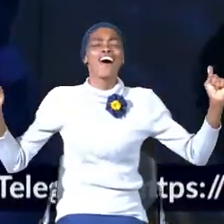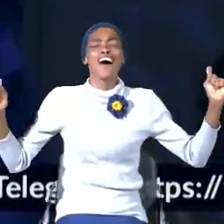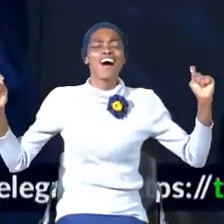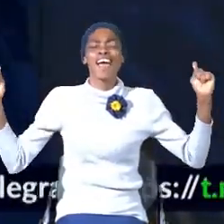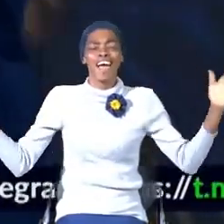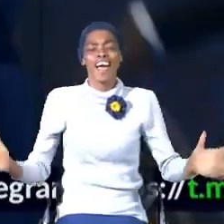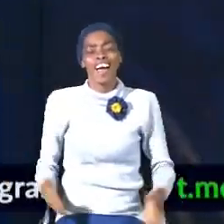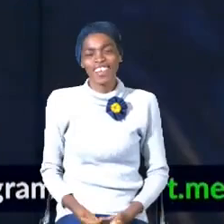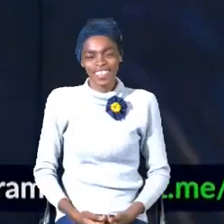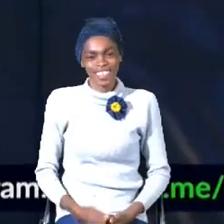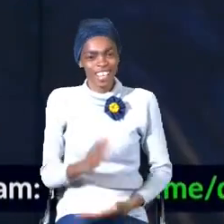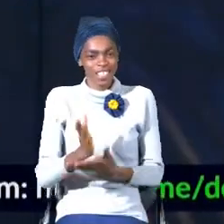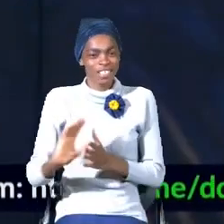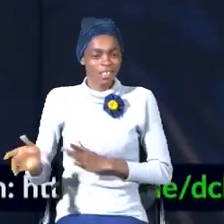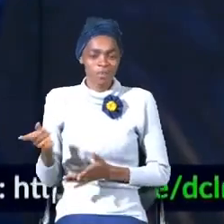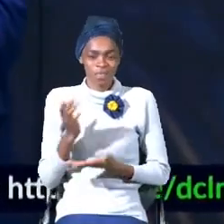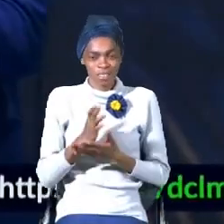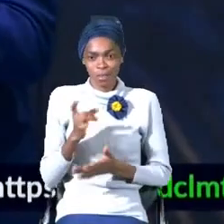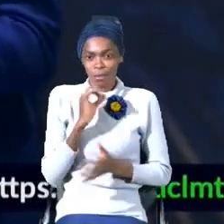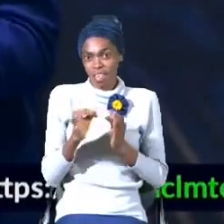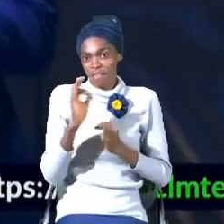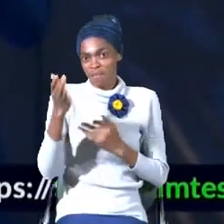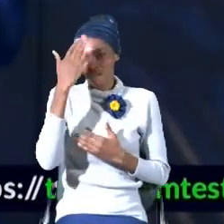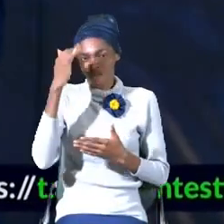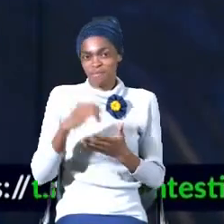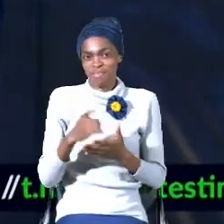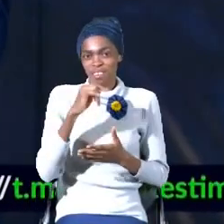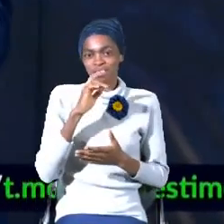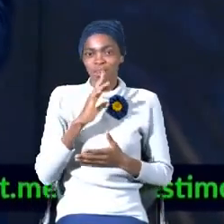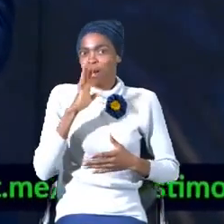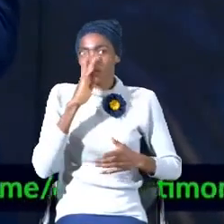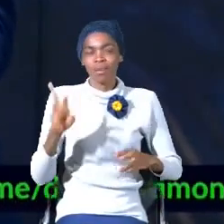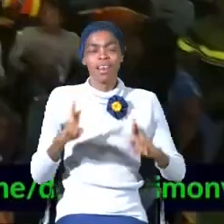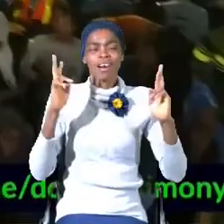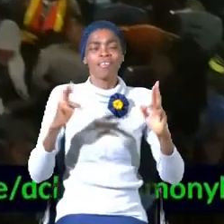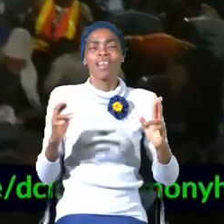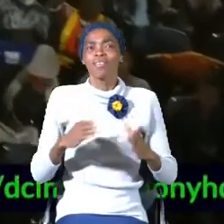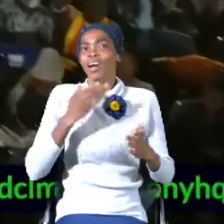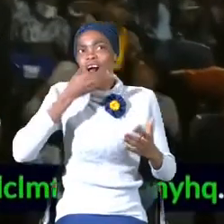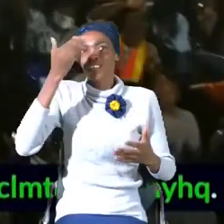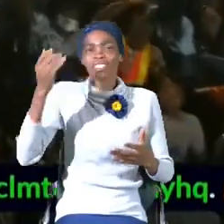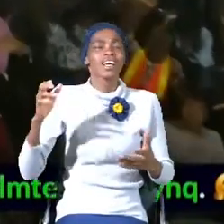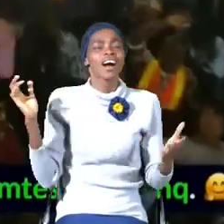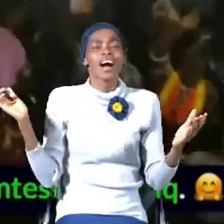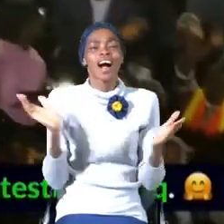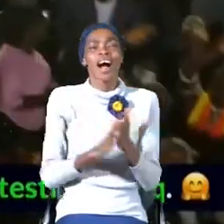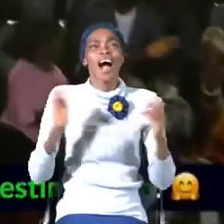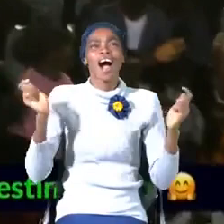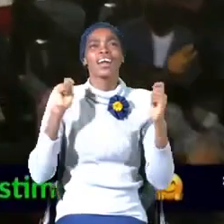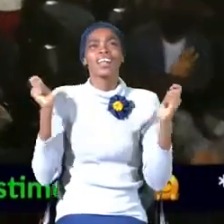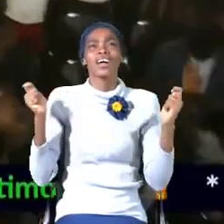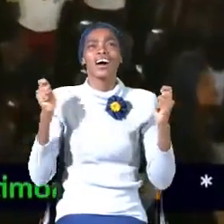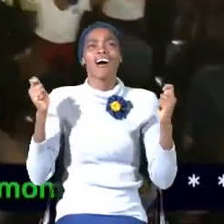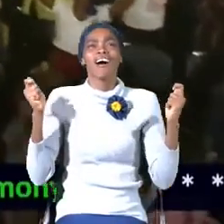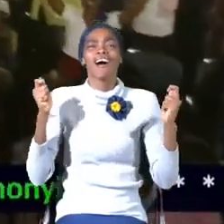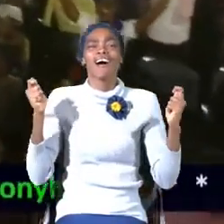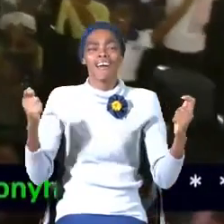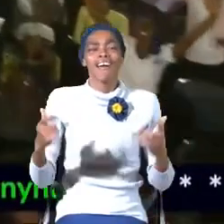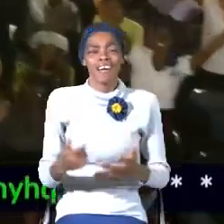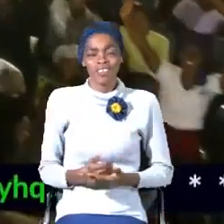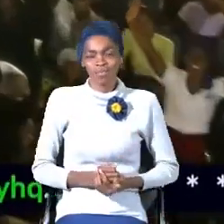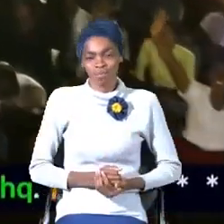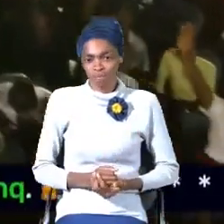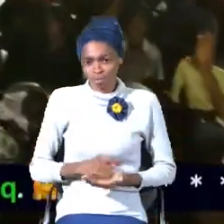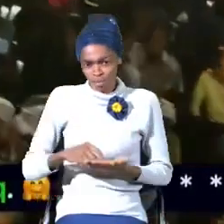Somebody somewhere, if you know you have been revived, shout a big hallelujah. Check up on